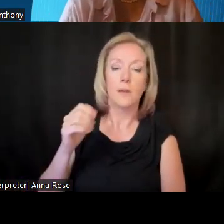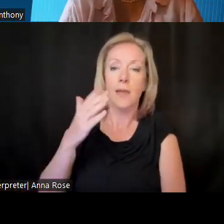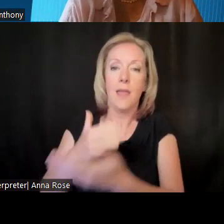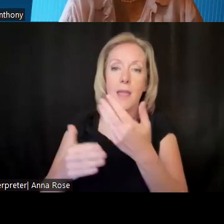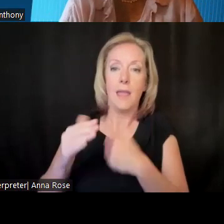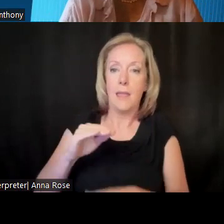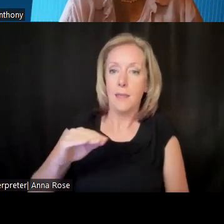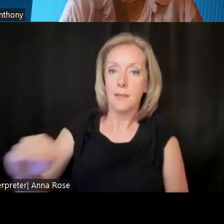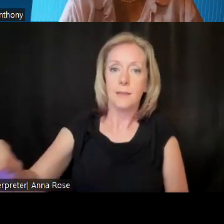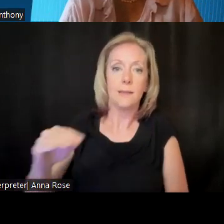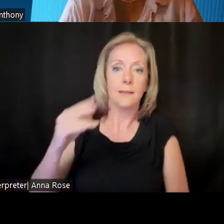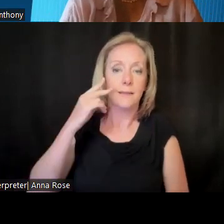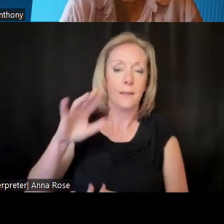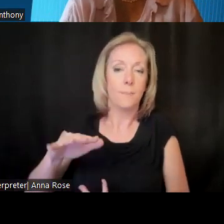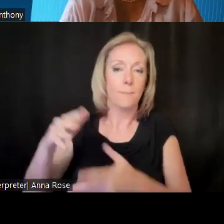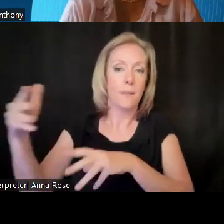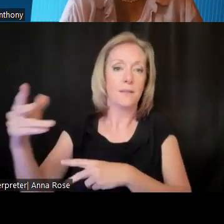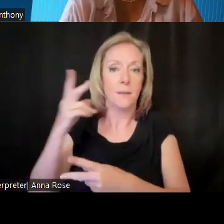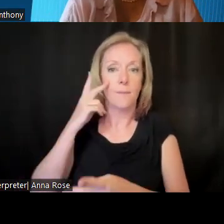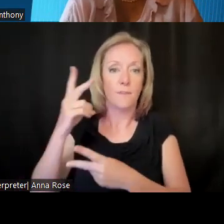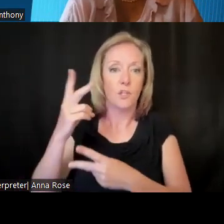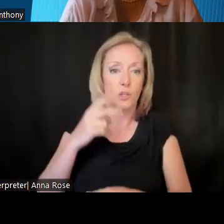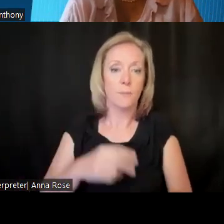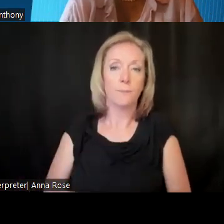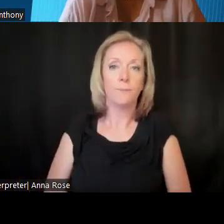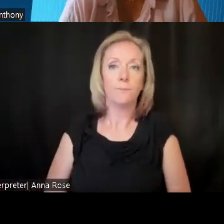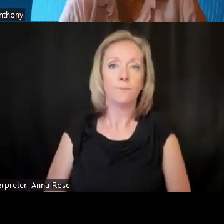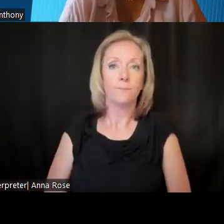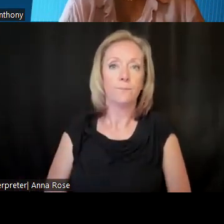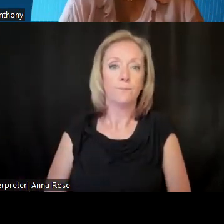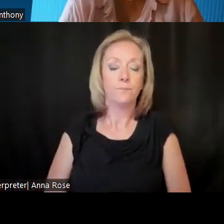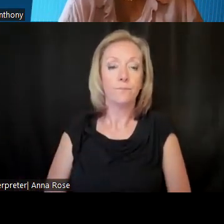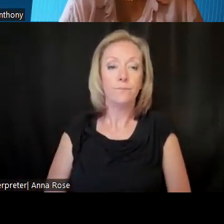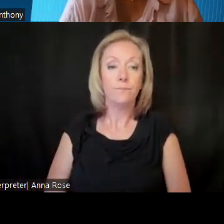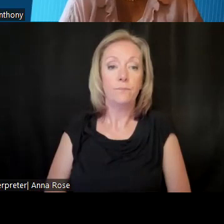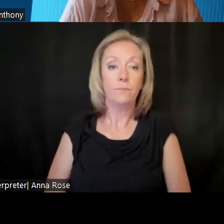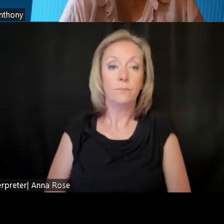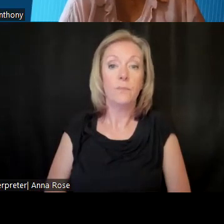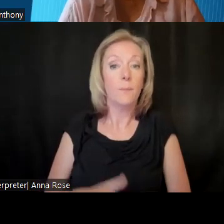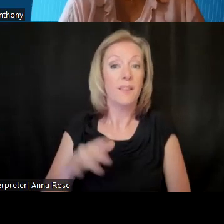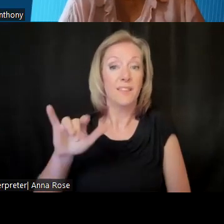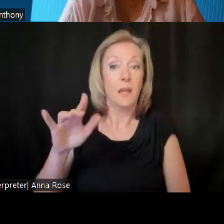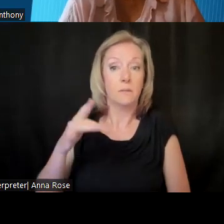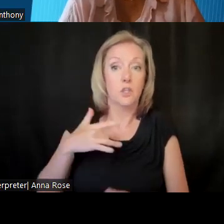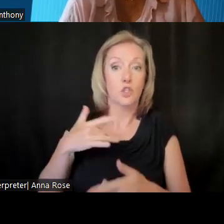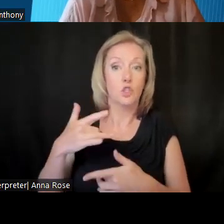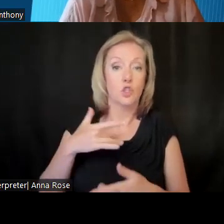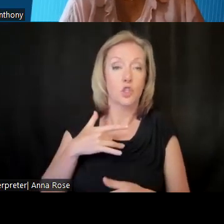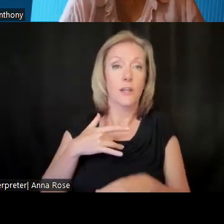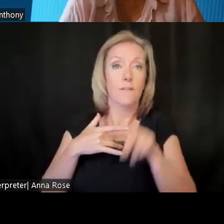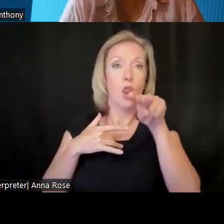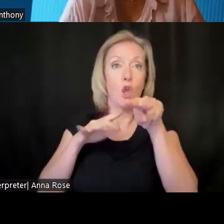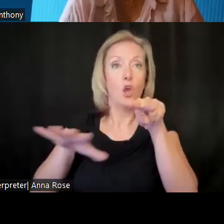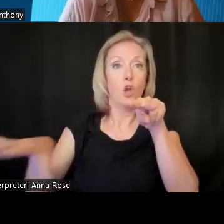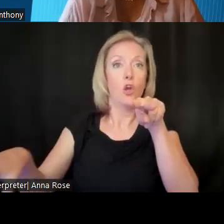interference of that moving visual target toward the static visual target. But that's something we worry about. And then we've talked about